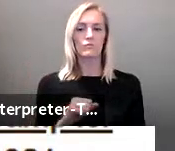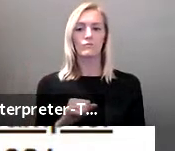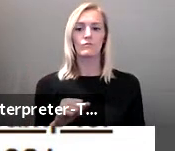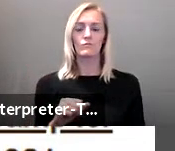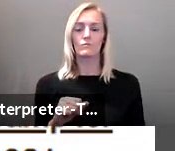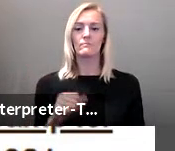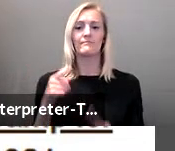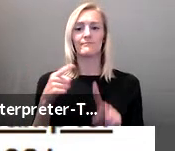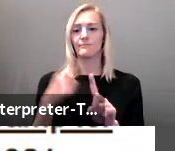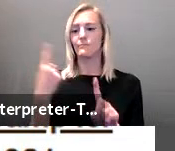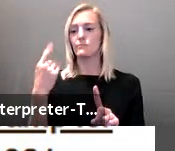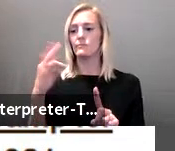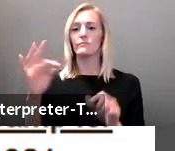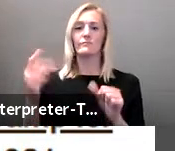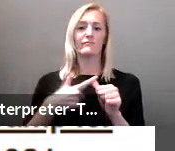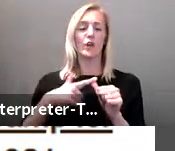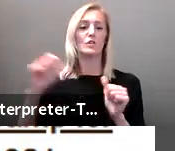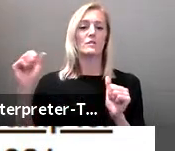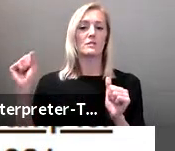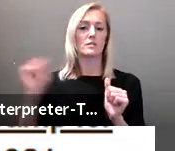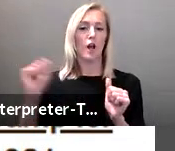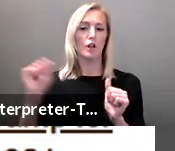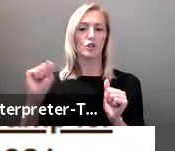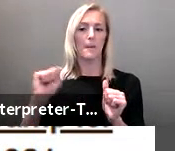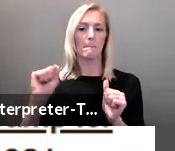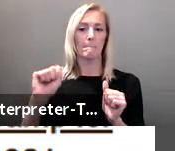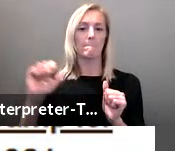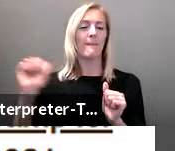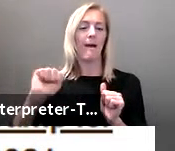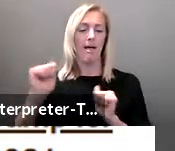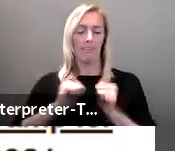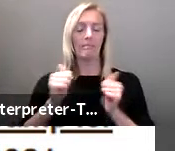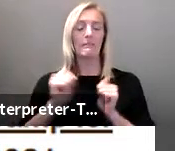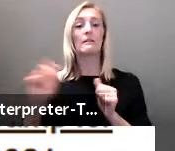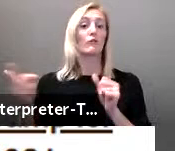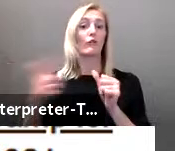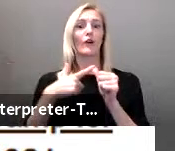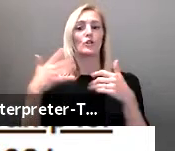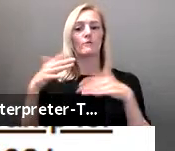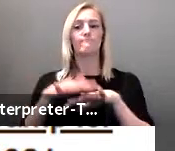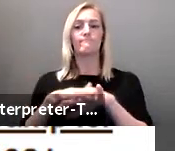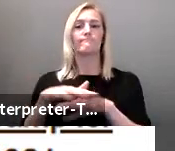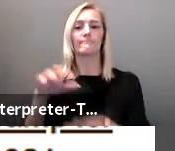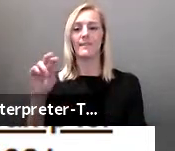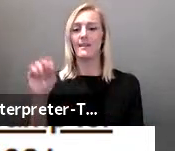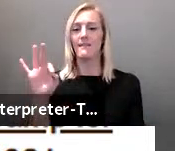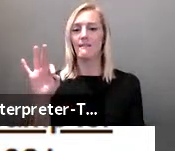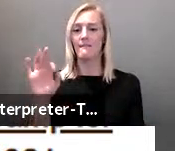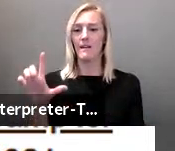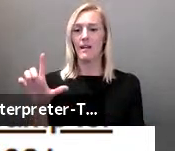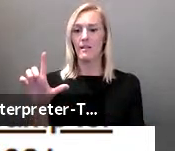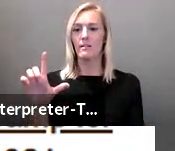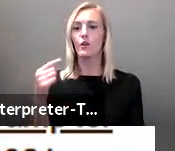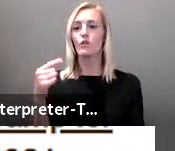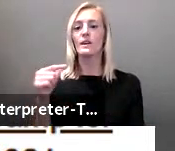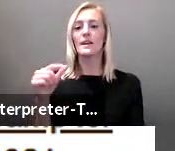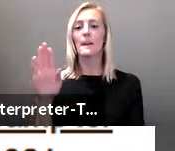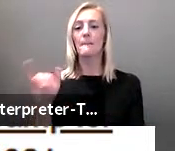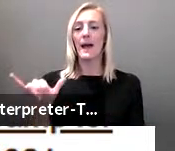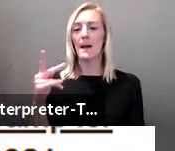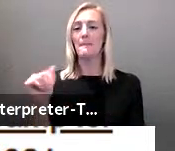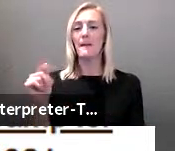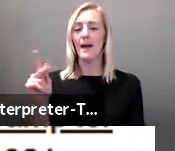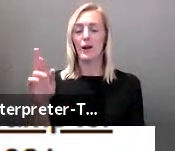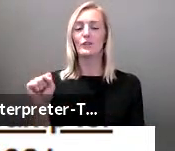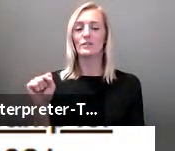one of their first scholarship athletes. He was the first to integrate the NFL in Green Bay Packers, rather.